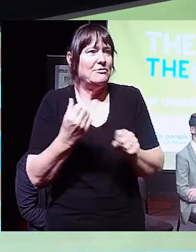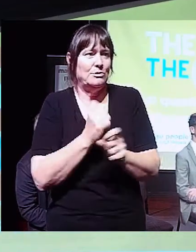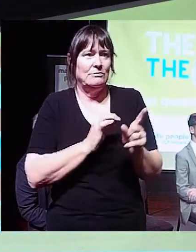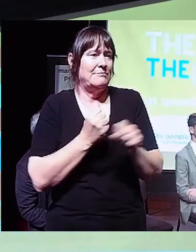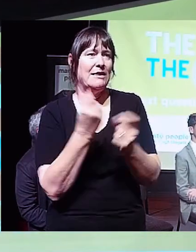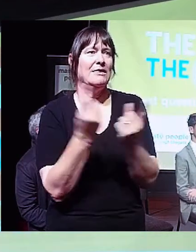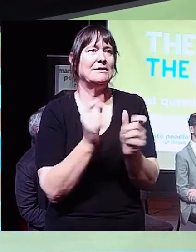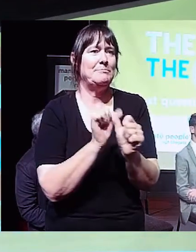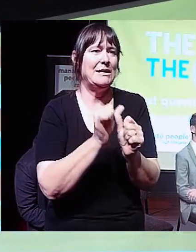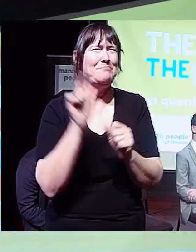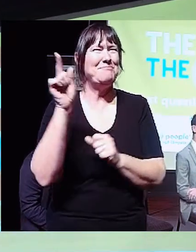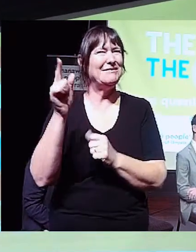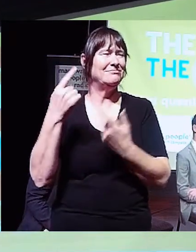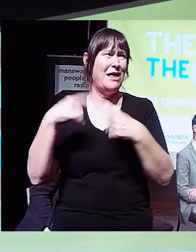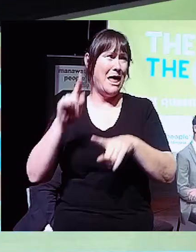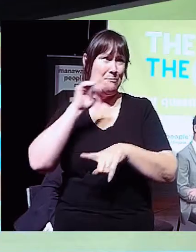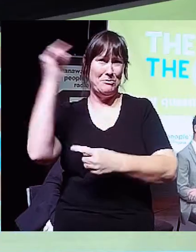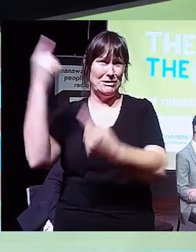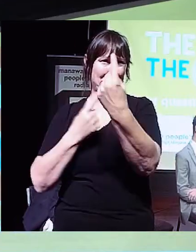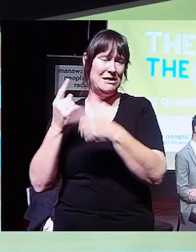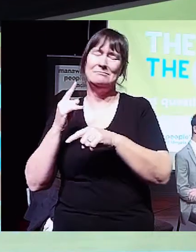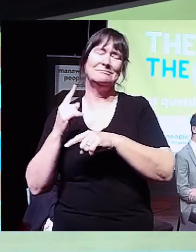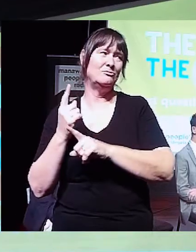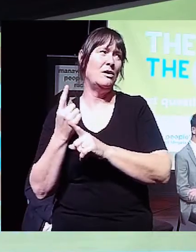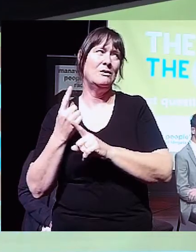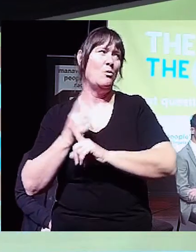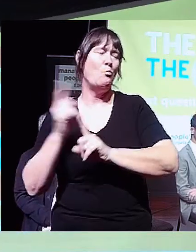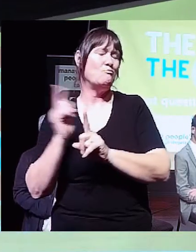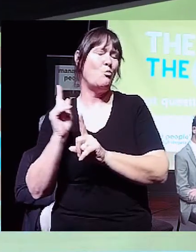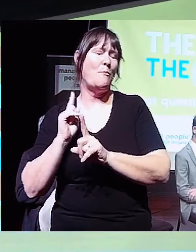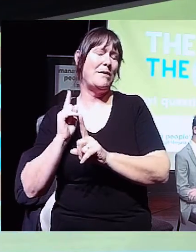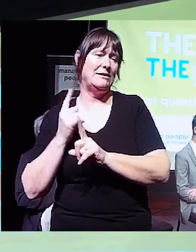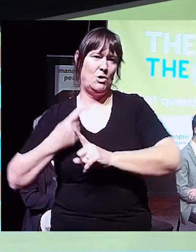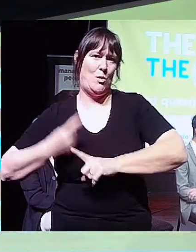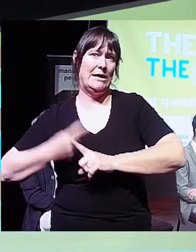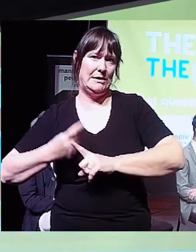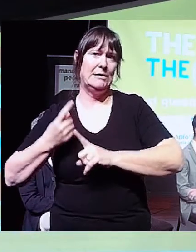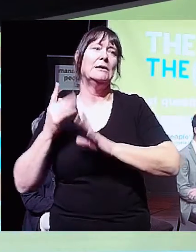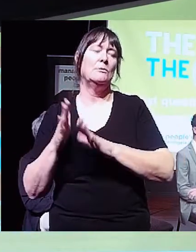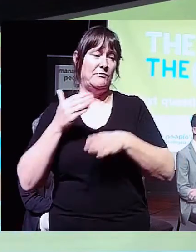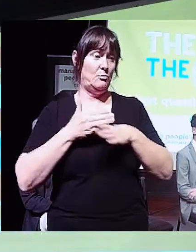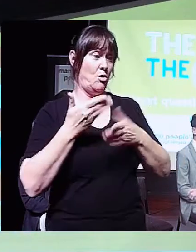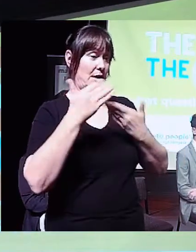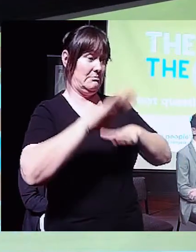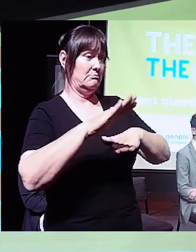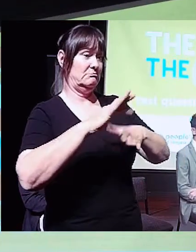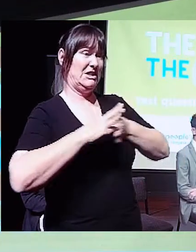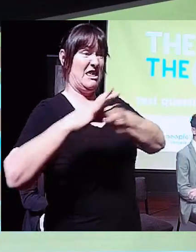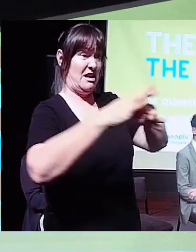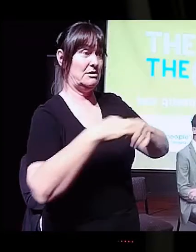aren't going to open anywhere soon, and we have to find a better way to use our tertiary education, and we need to work together domestically to make it work. Thank